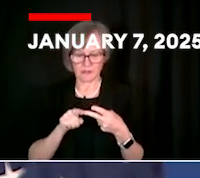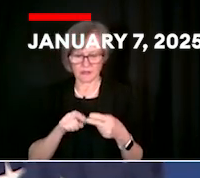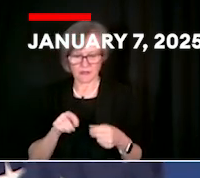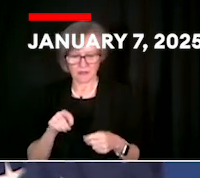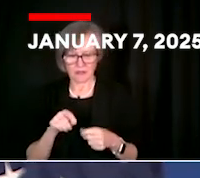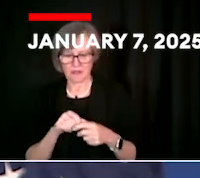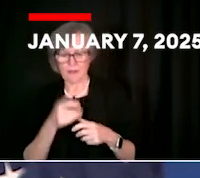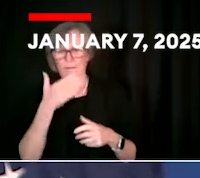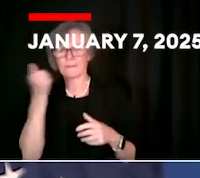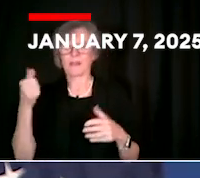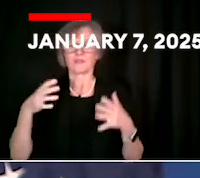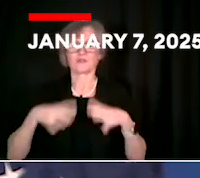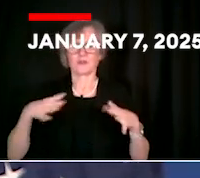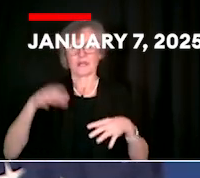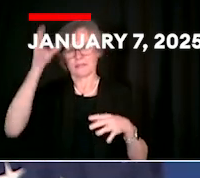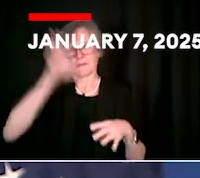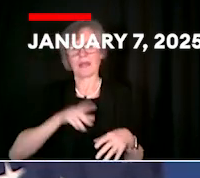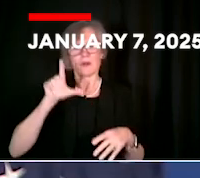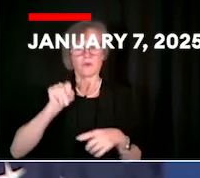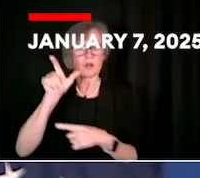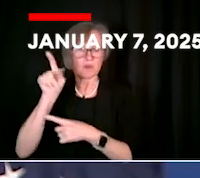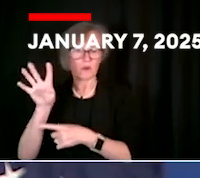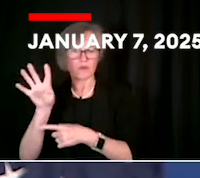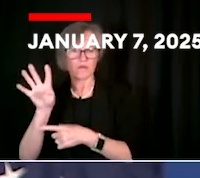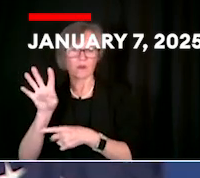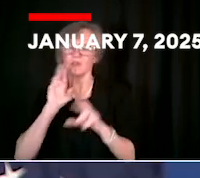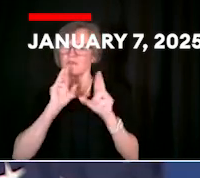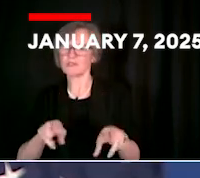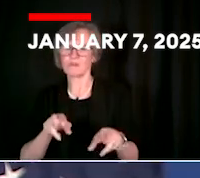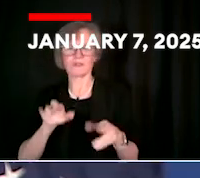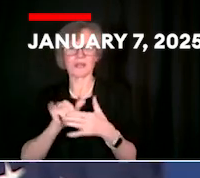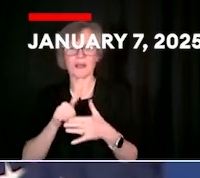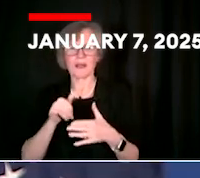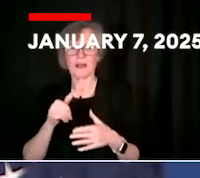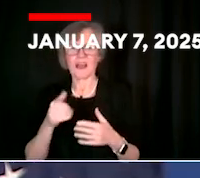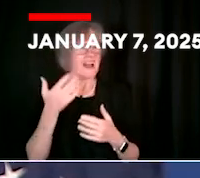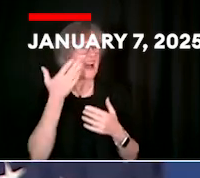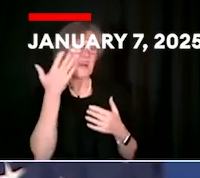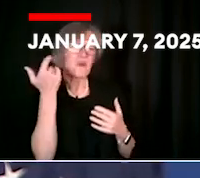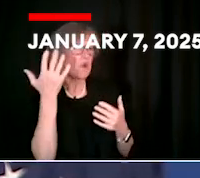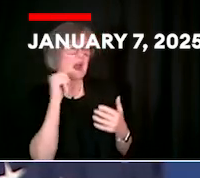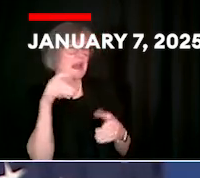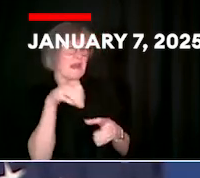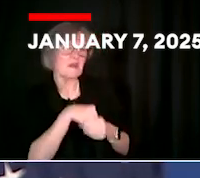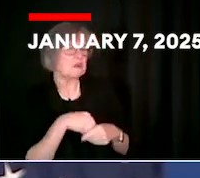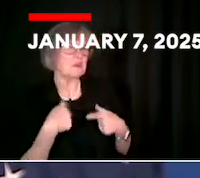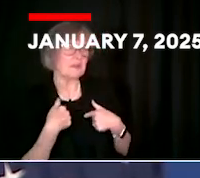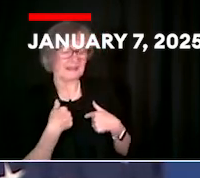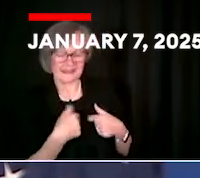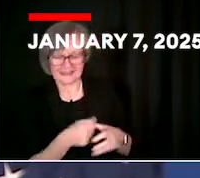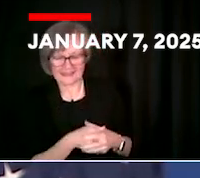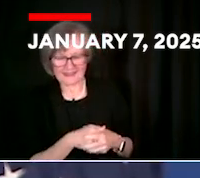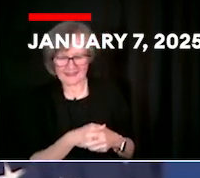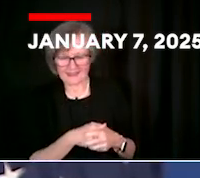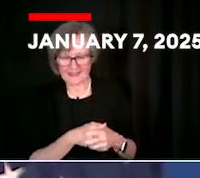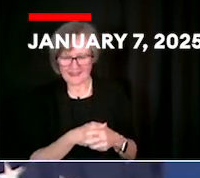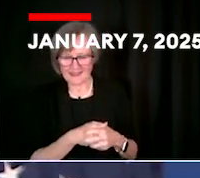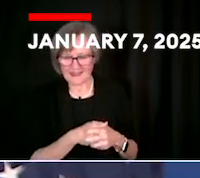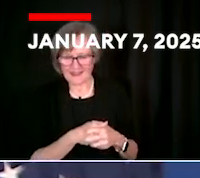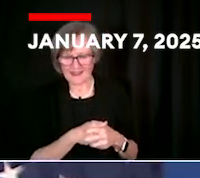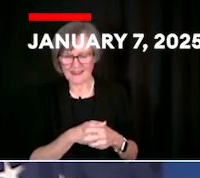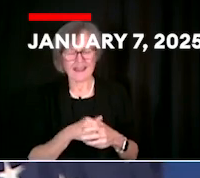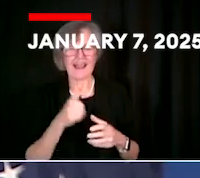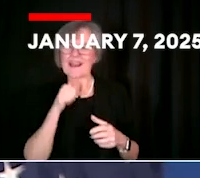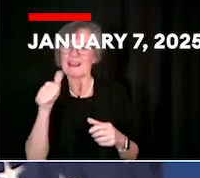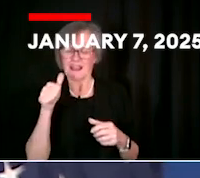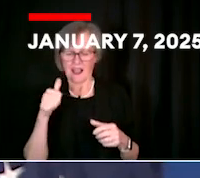dressed men in 2024. I'm curious what your response is to that. I don't know why, I don't know why I was